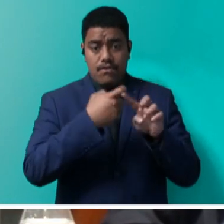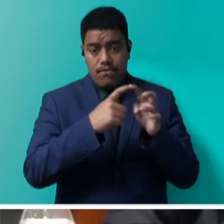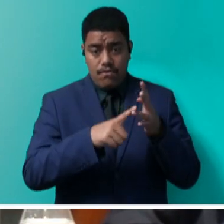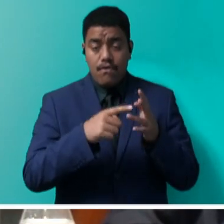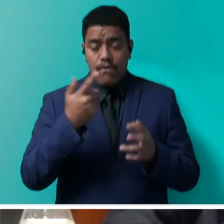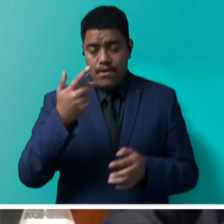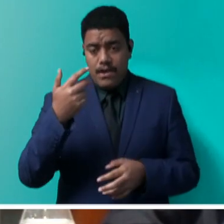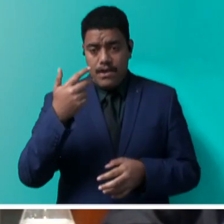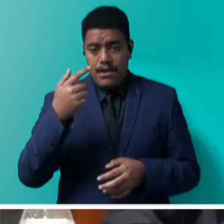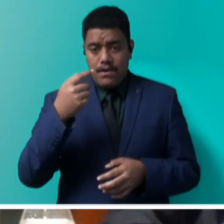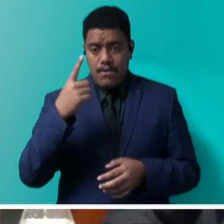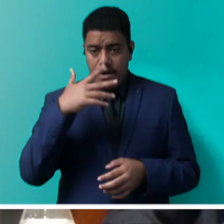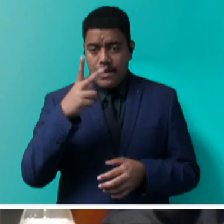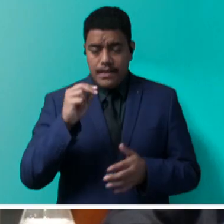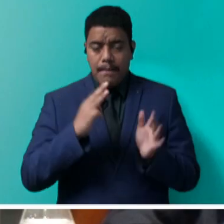Toka,